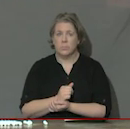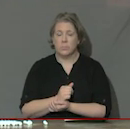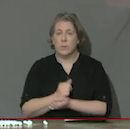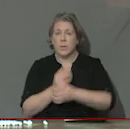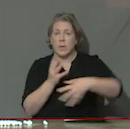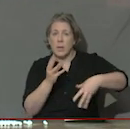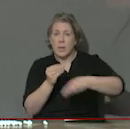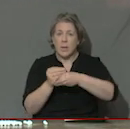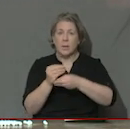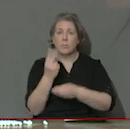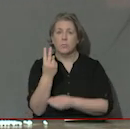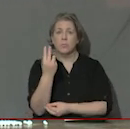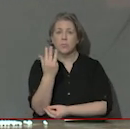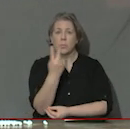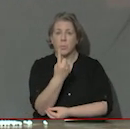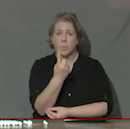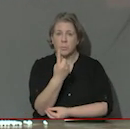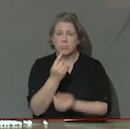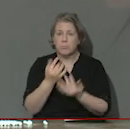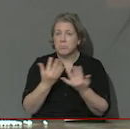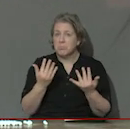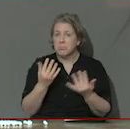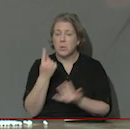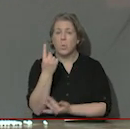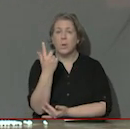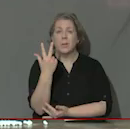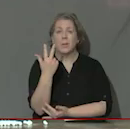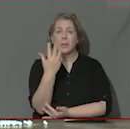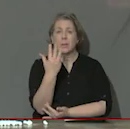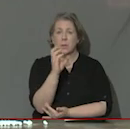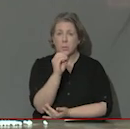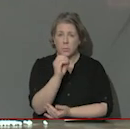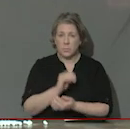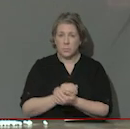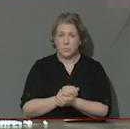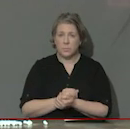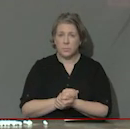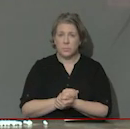plus 291 gives you 1890.